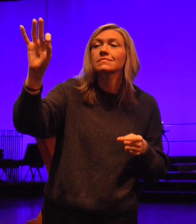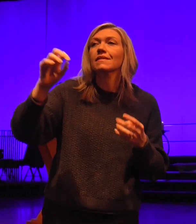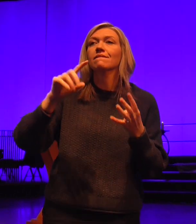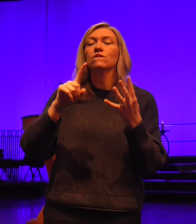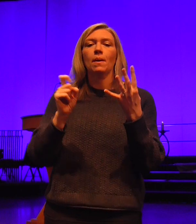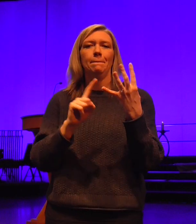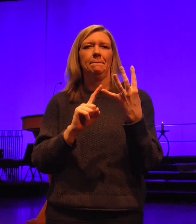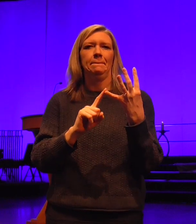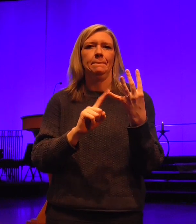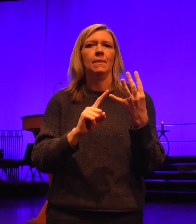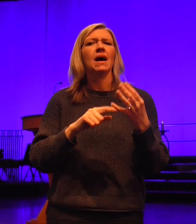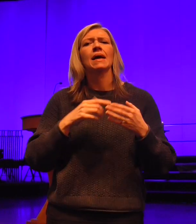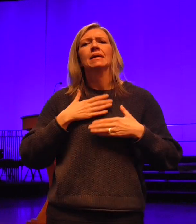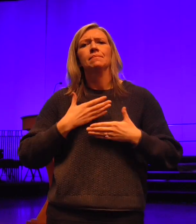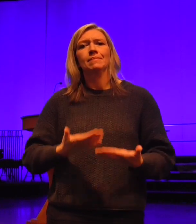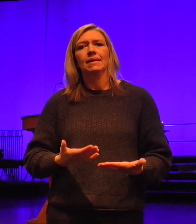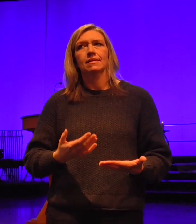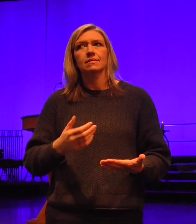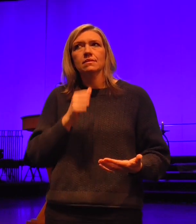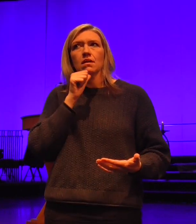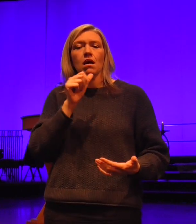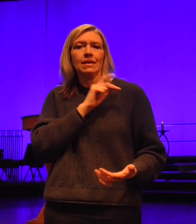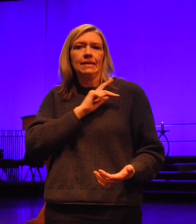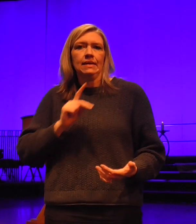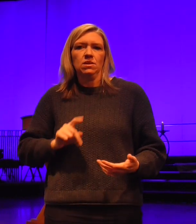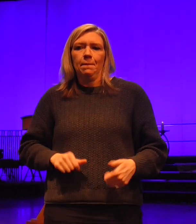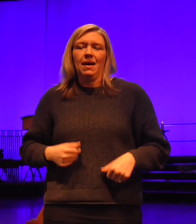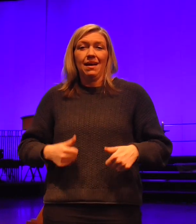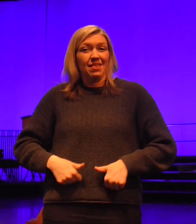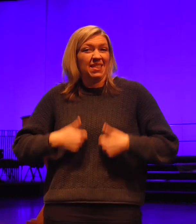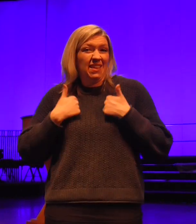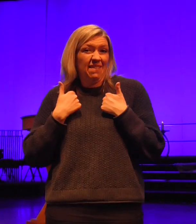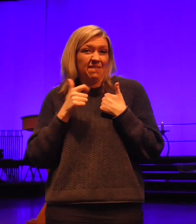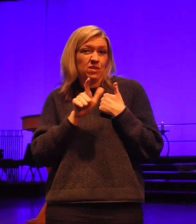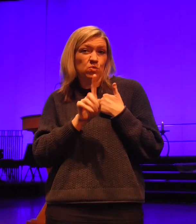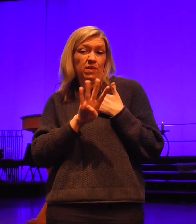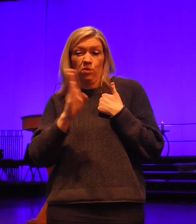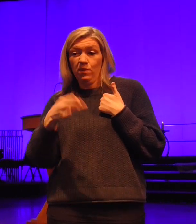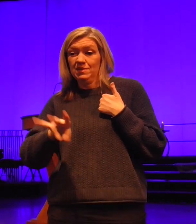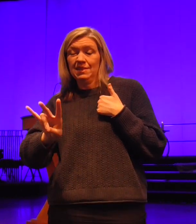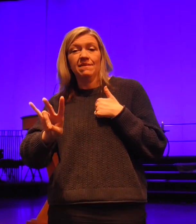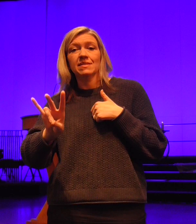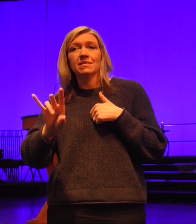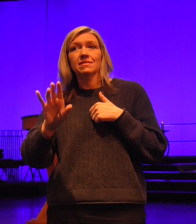And I admit, not the kingdom yet that I can live from 24/7.